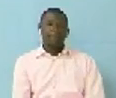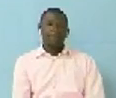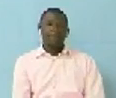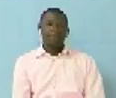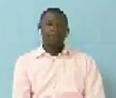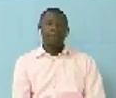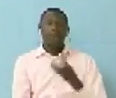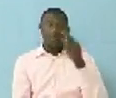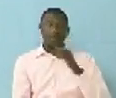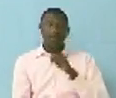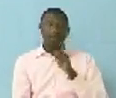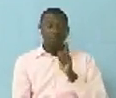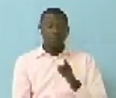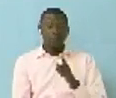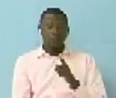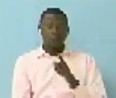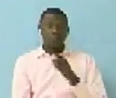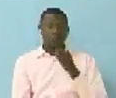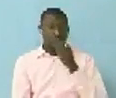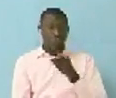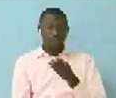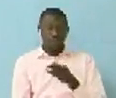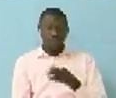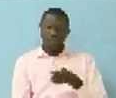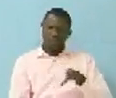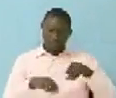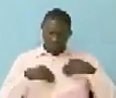If that was what he said, take that.